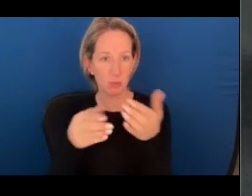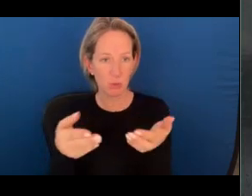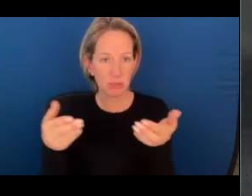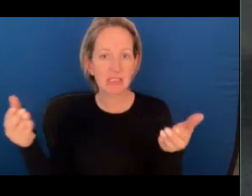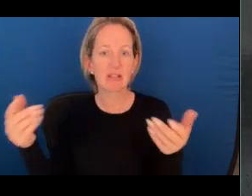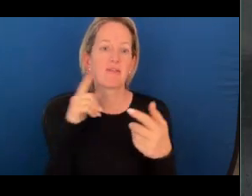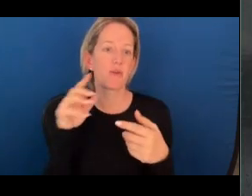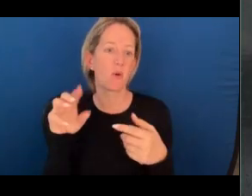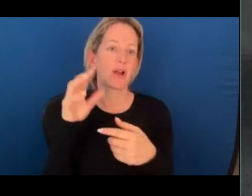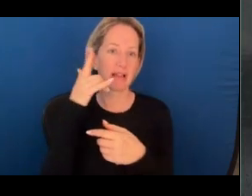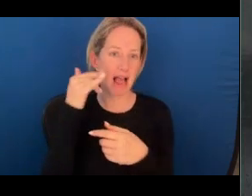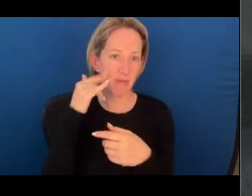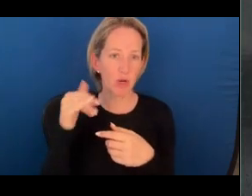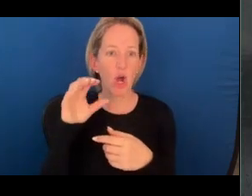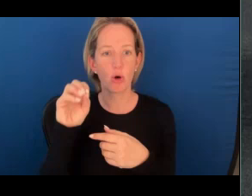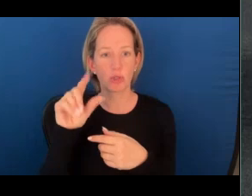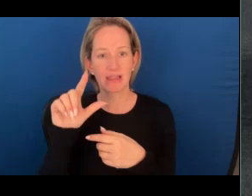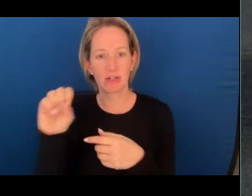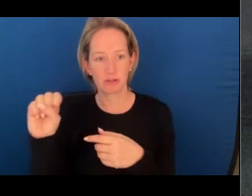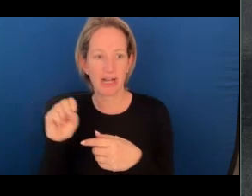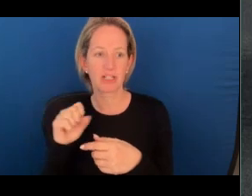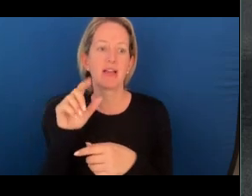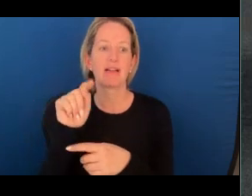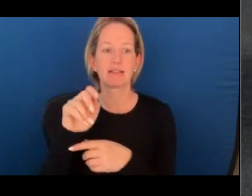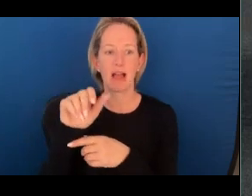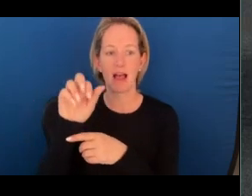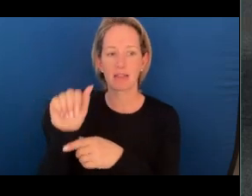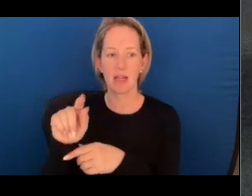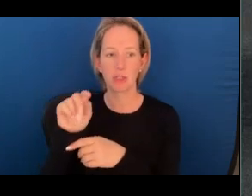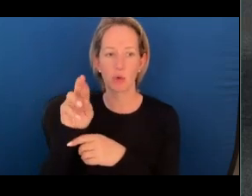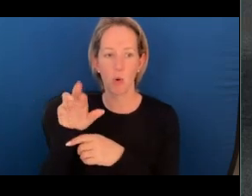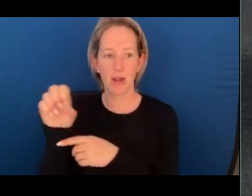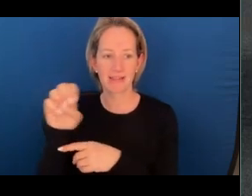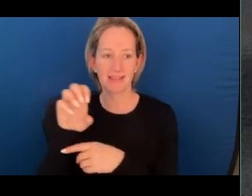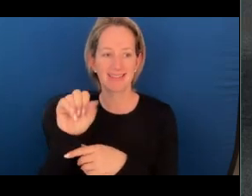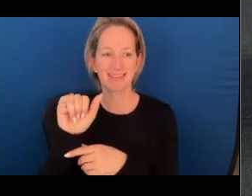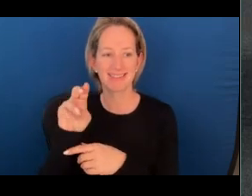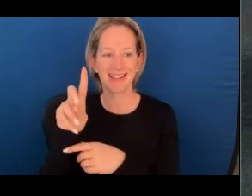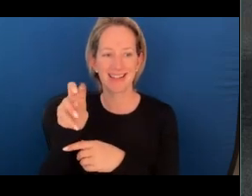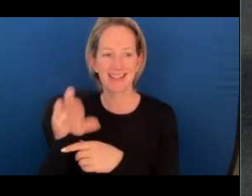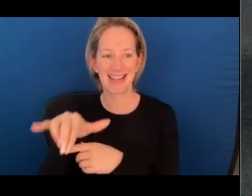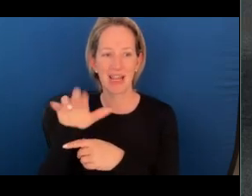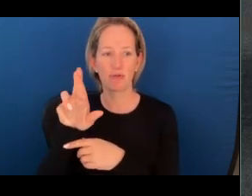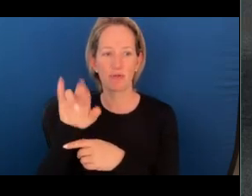Strategy, presented by Tanya Torres and Sydney Rilum.